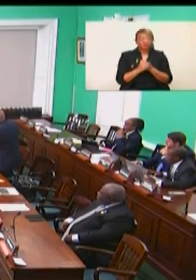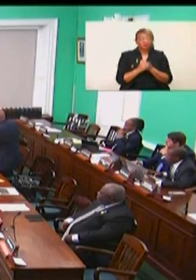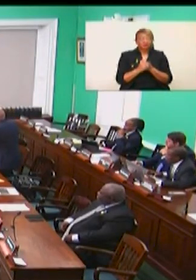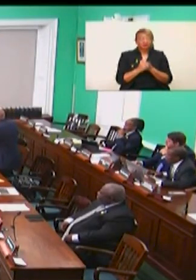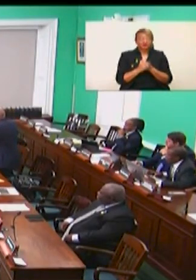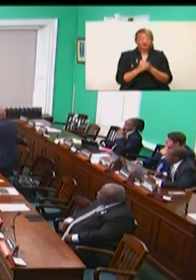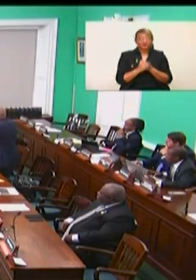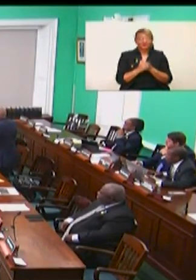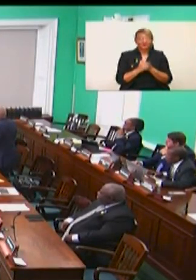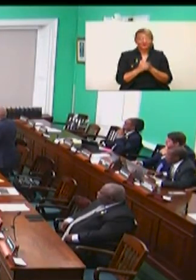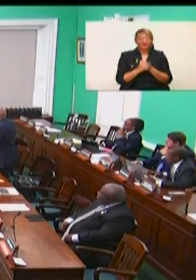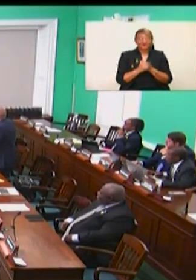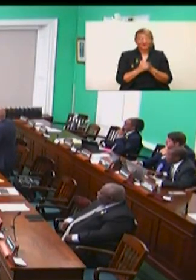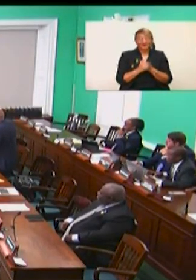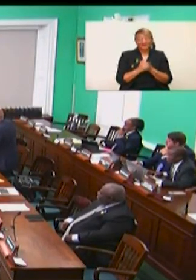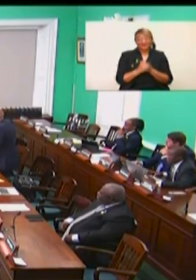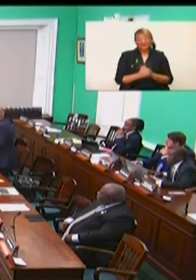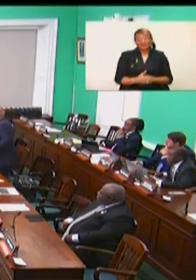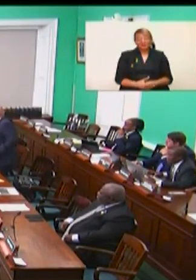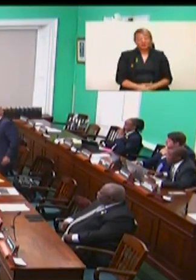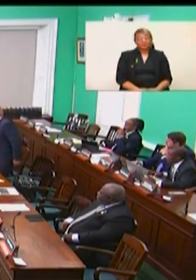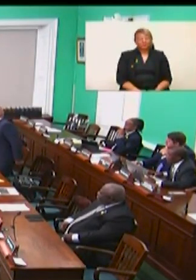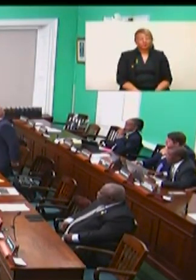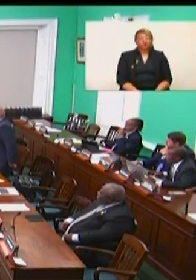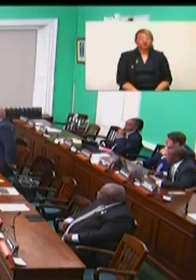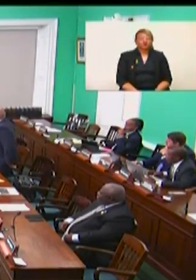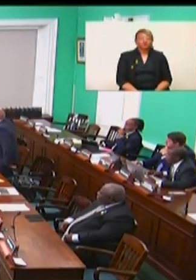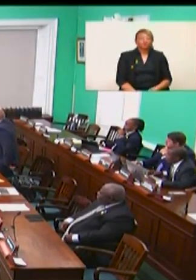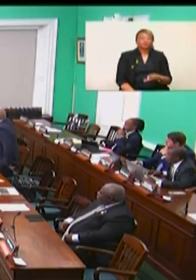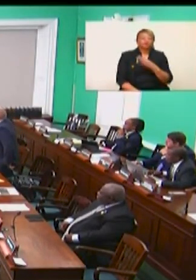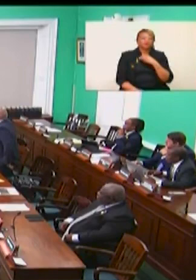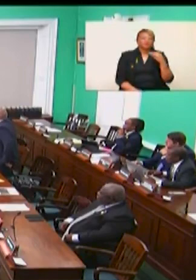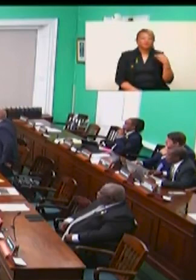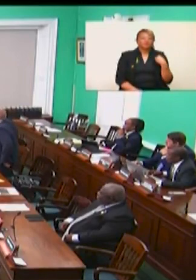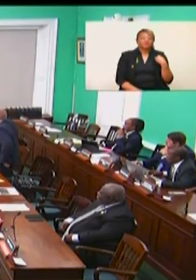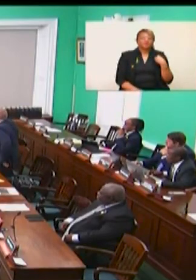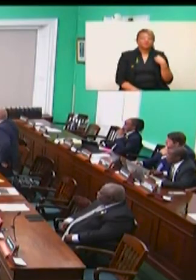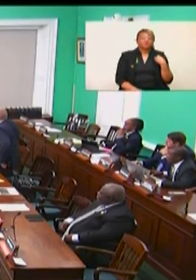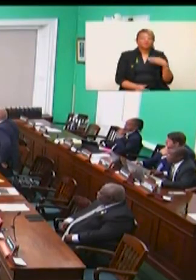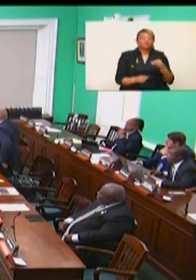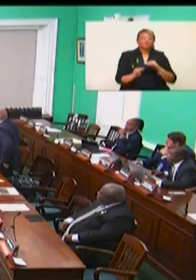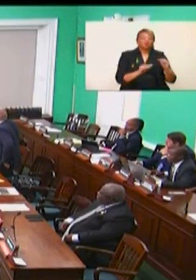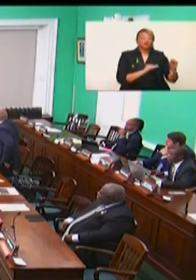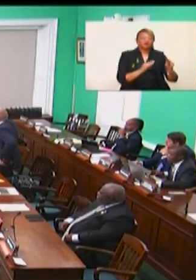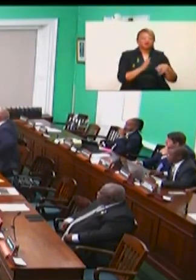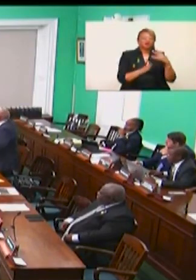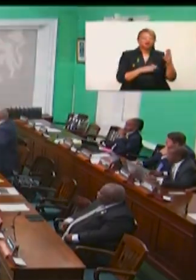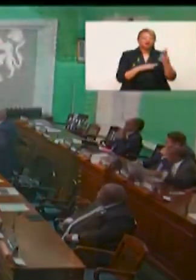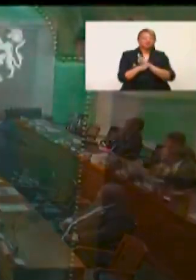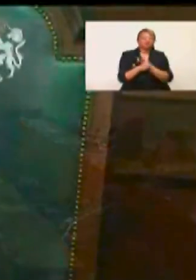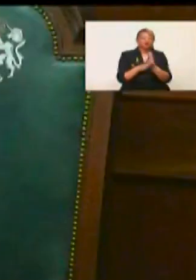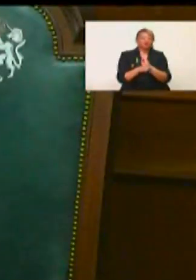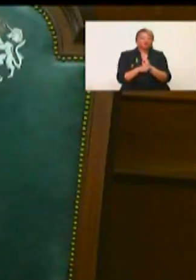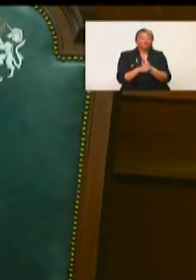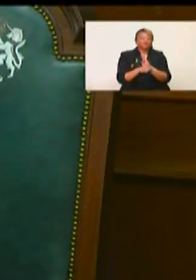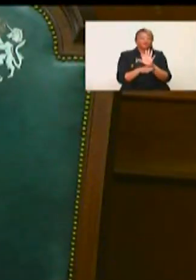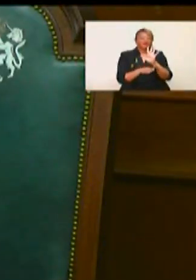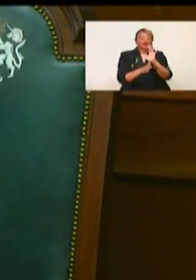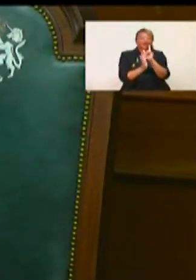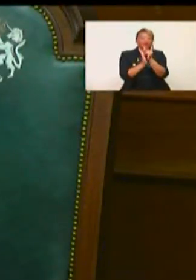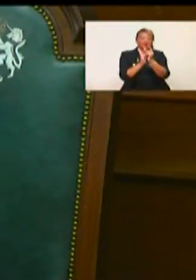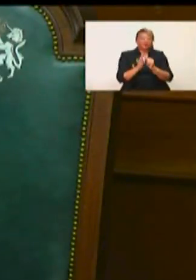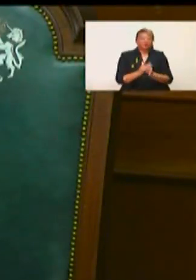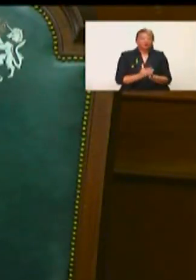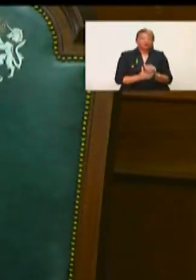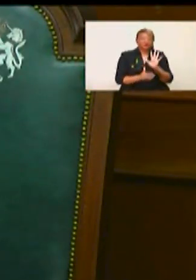It has been moved. Hold on. Members, it has been moved and seconded that the business of the House be suspended for